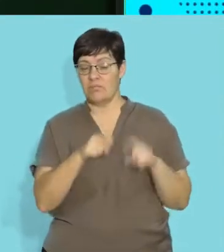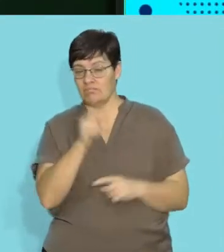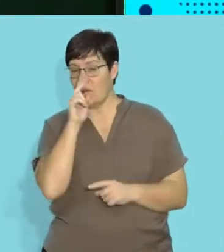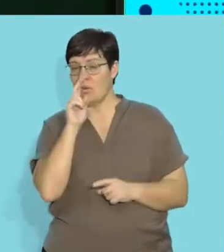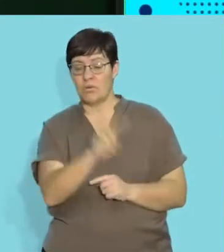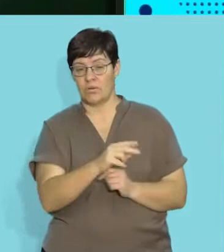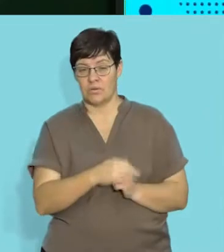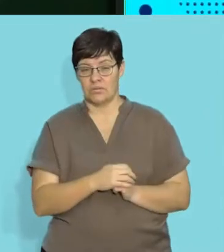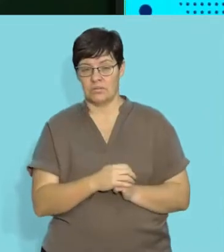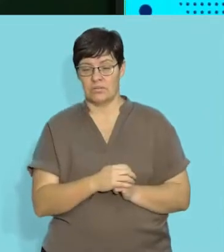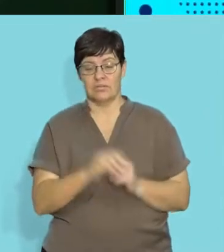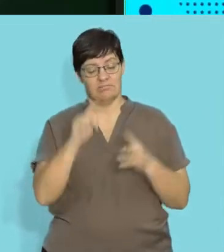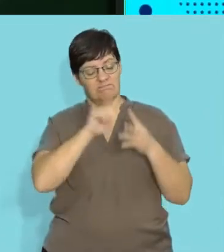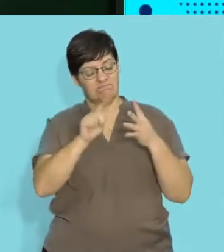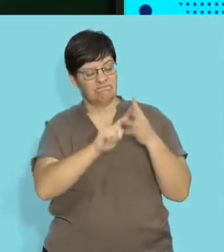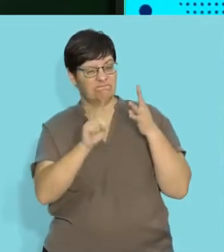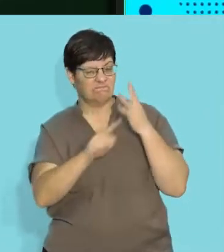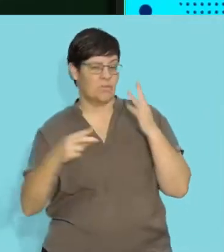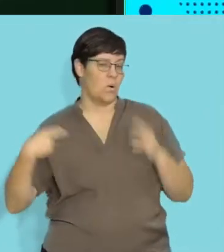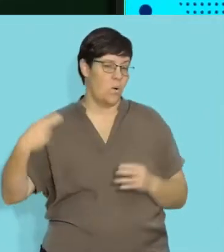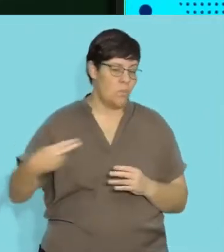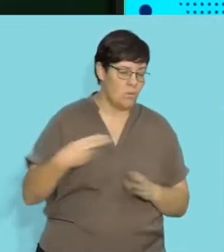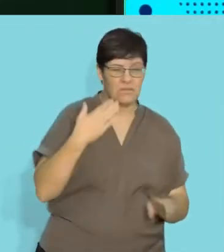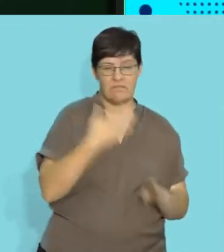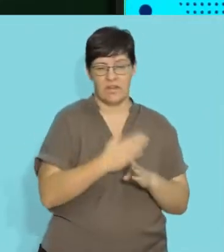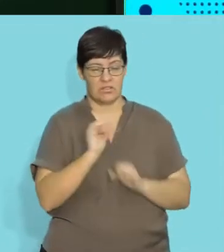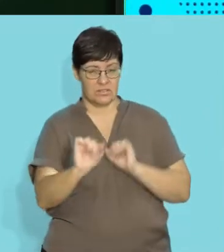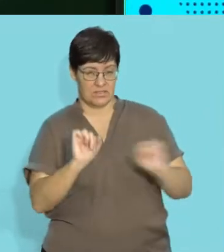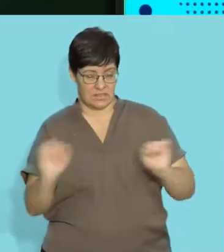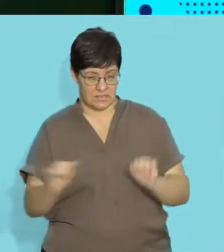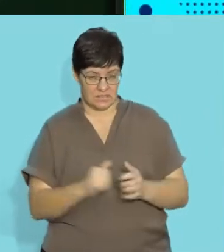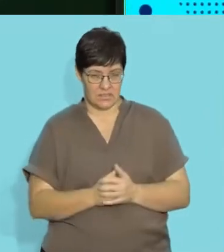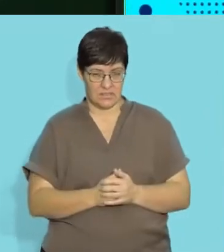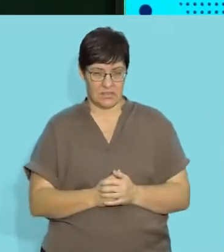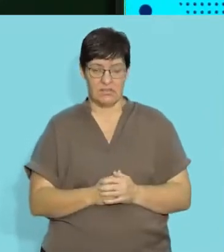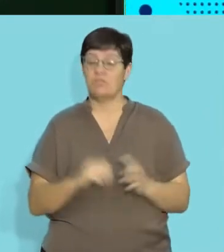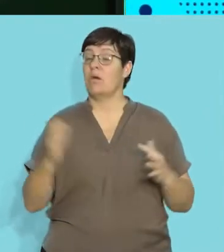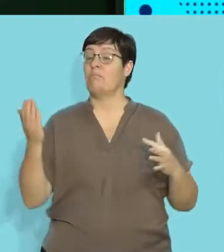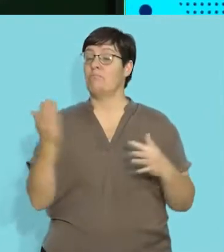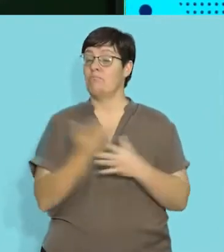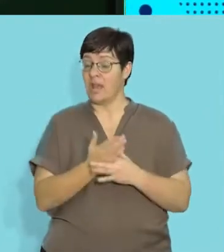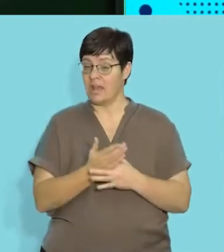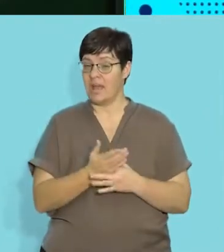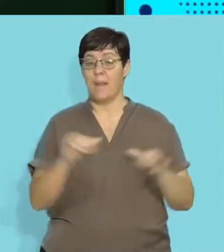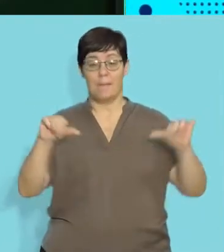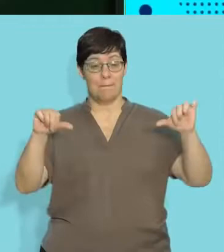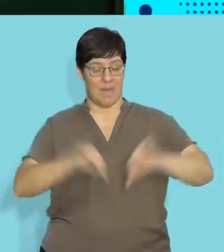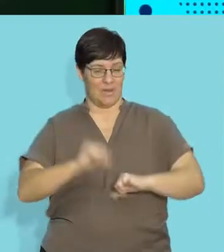having looked at the different hormones and their functions, wish you guys a short break, and I'll see you back in a little while.